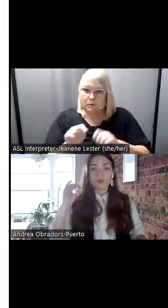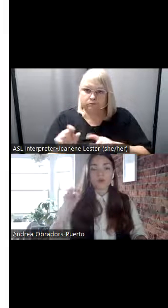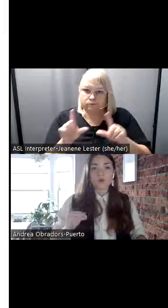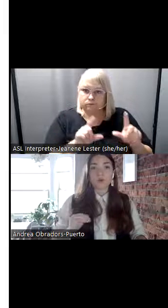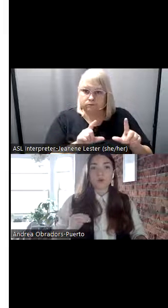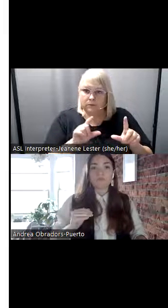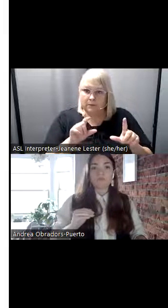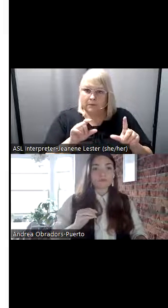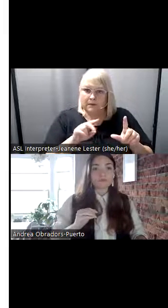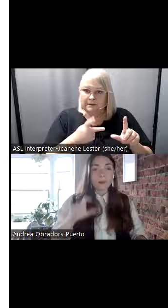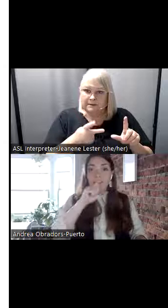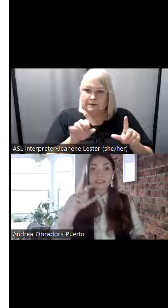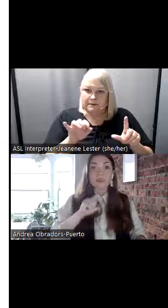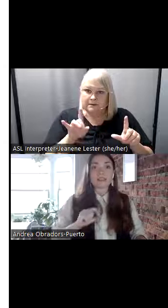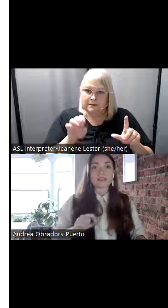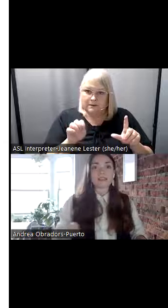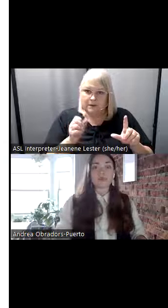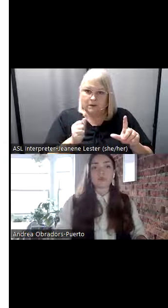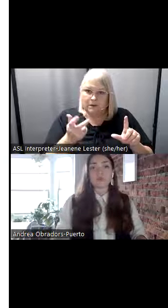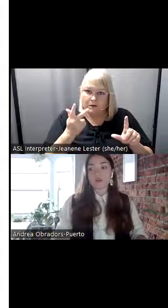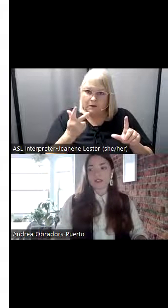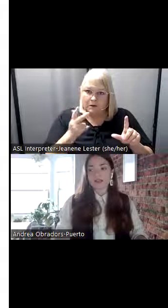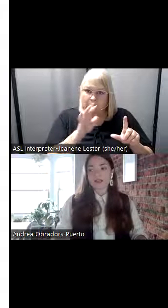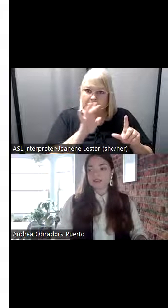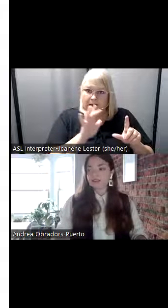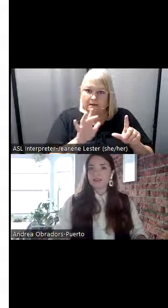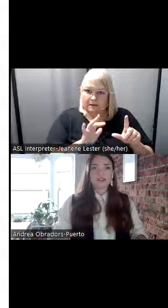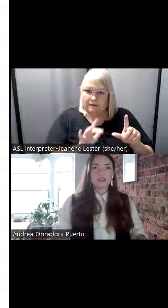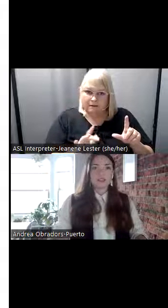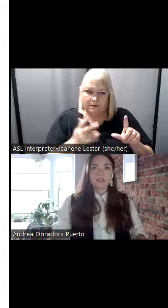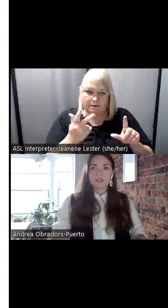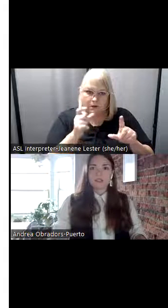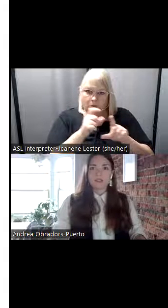with the 3 blank spaces to fill with free text.